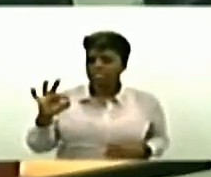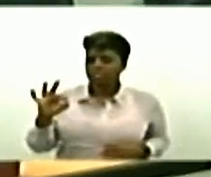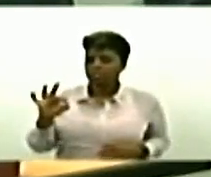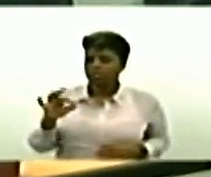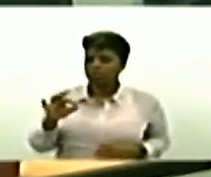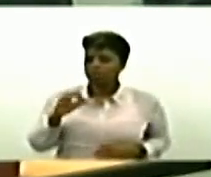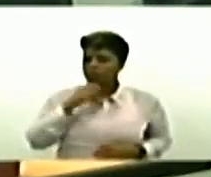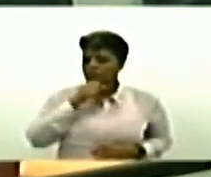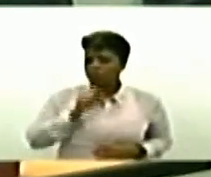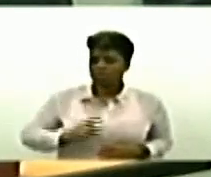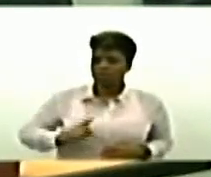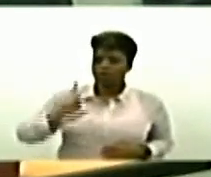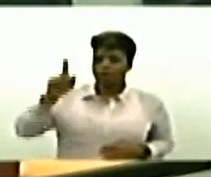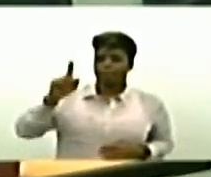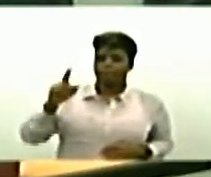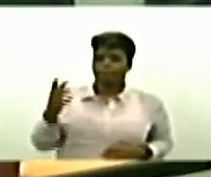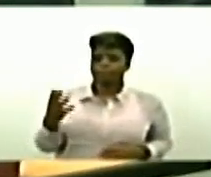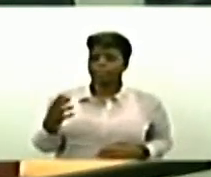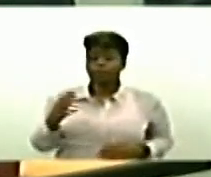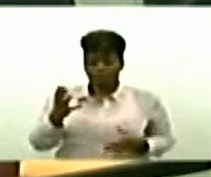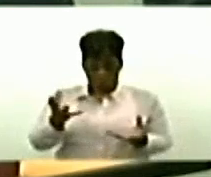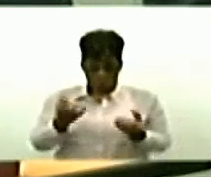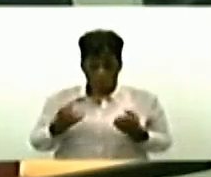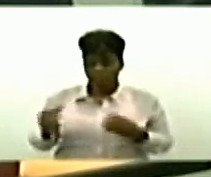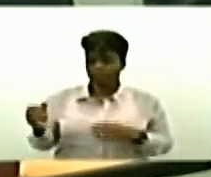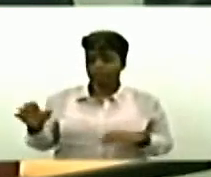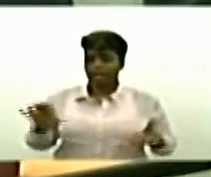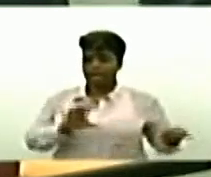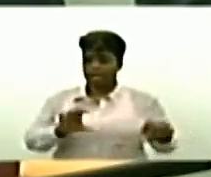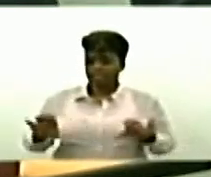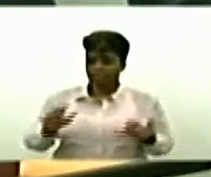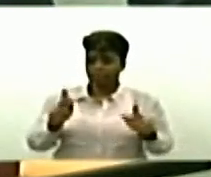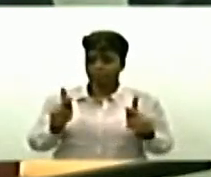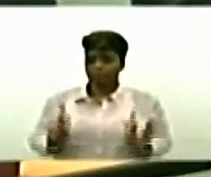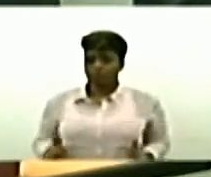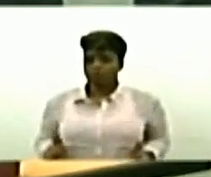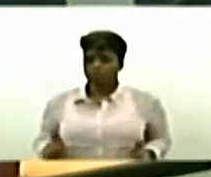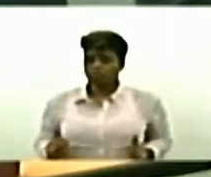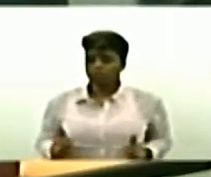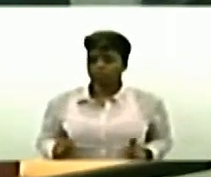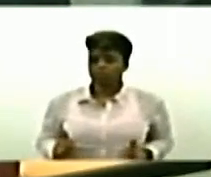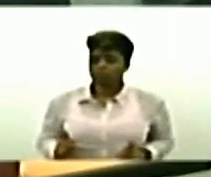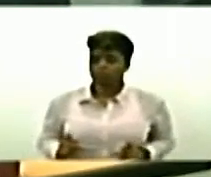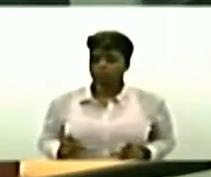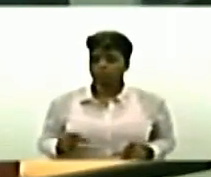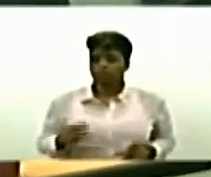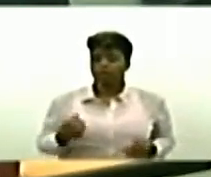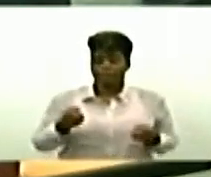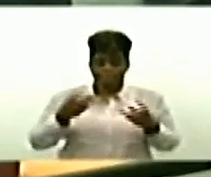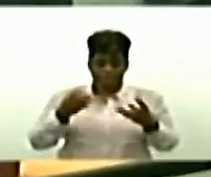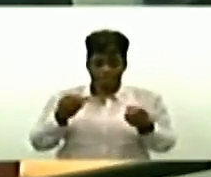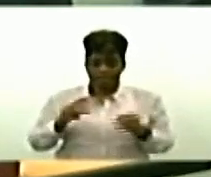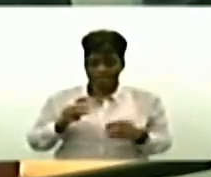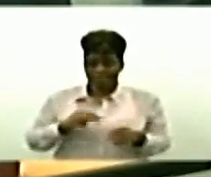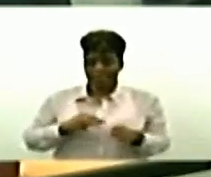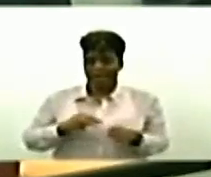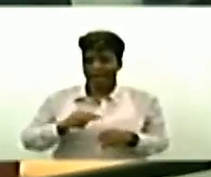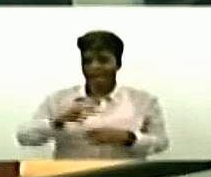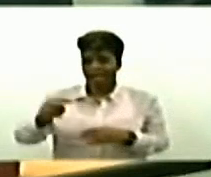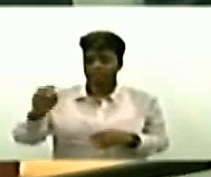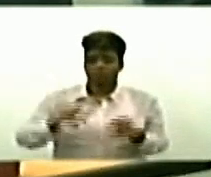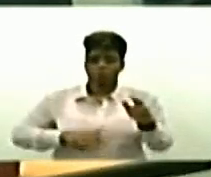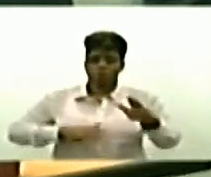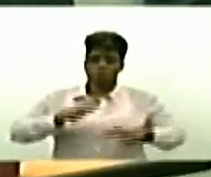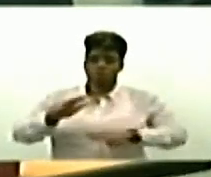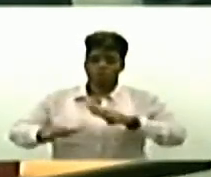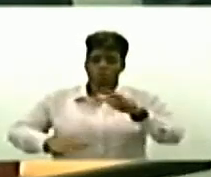to have somebody who is on the walking, I don't know what they would cover. It could be miles, many, many miles every single day,